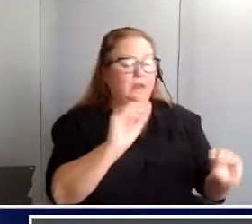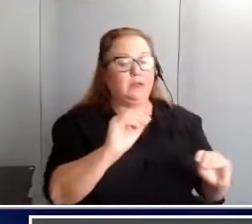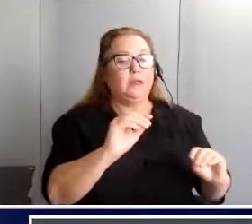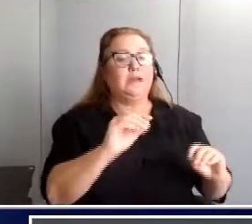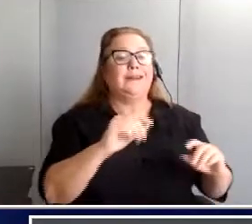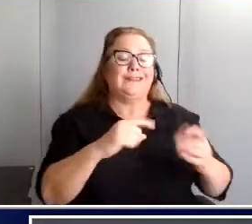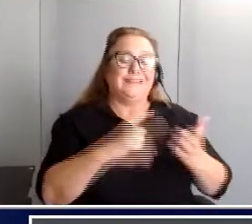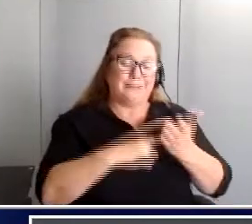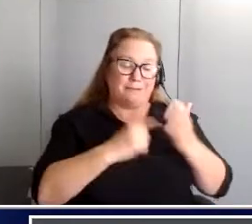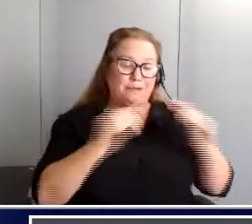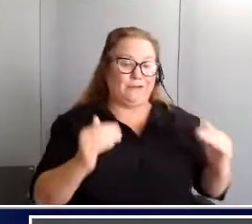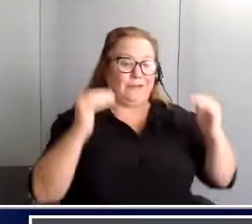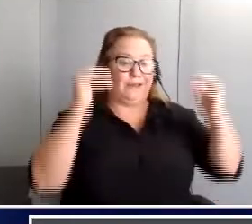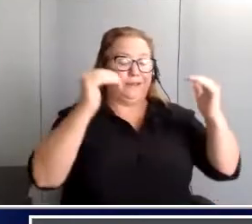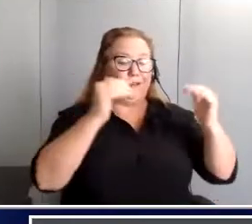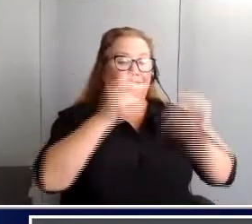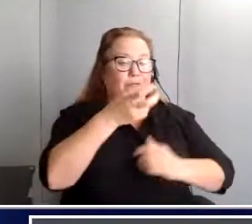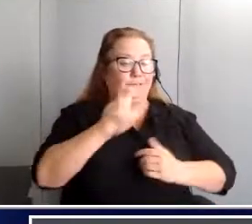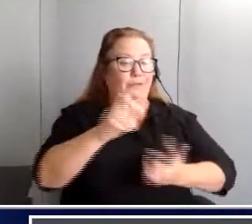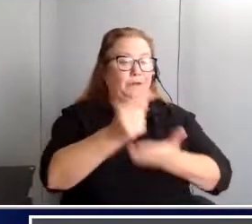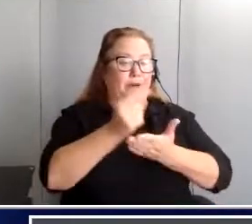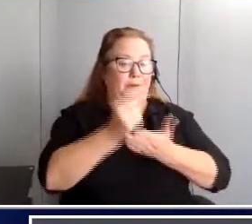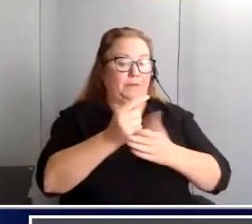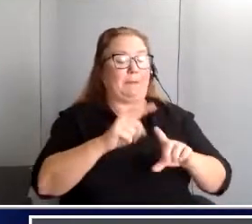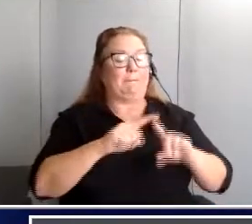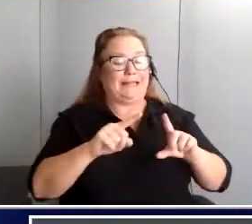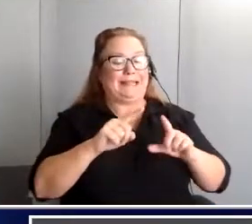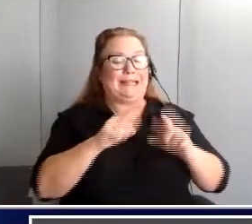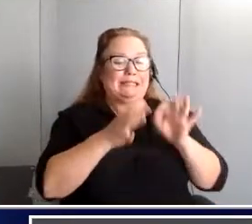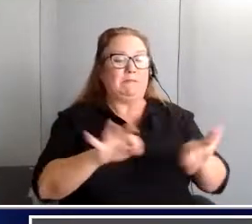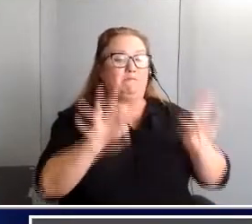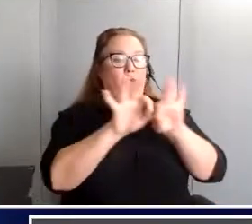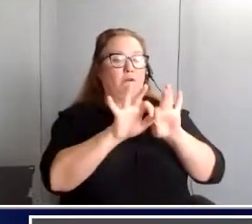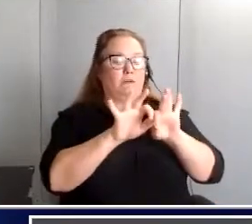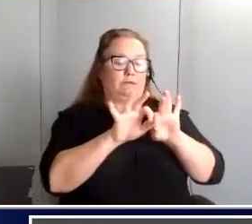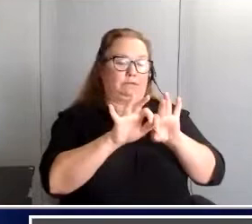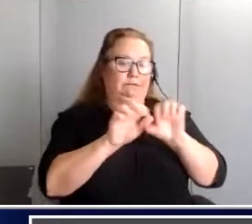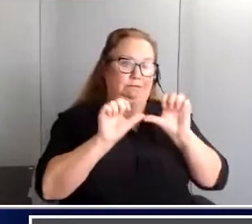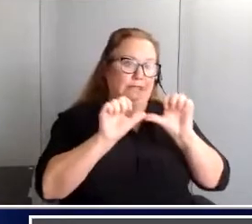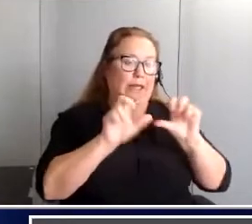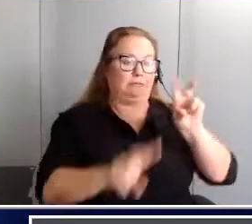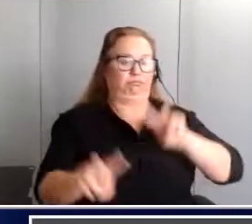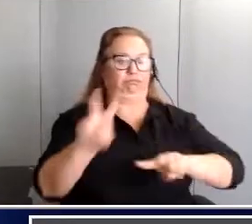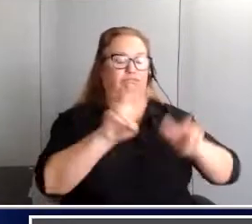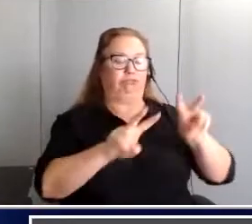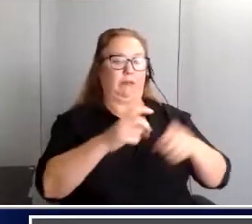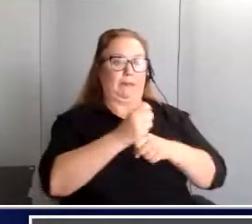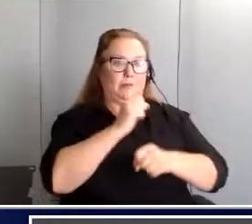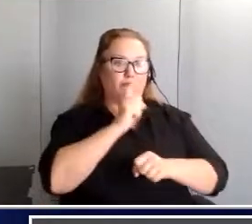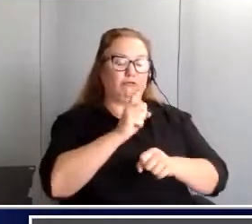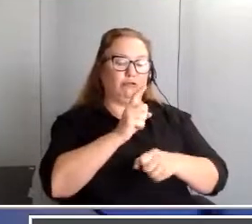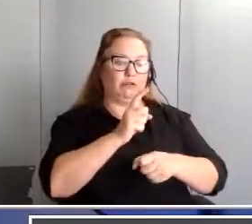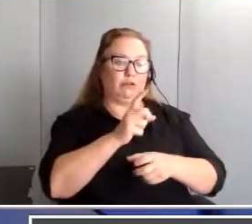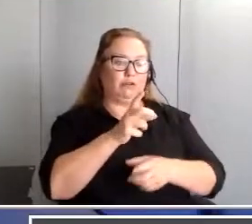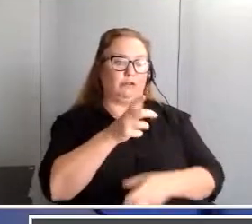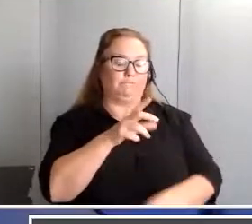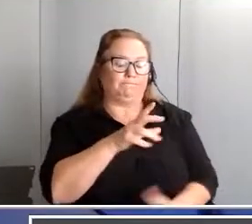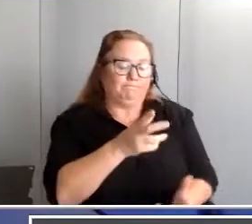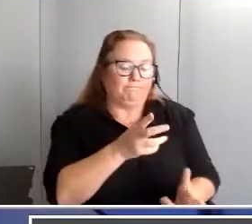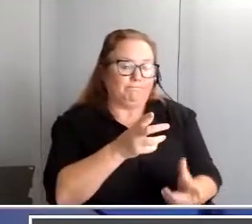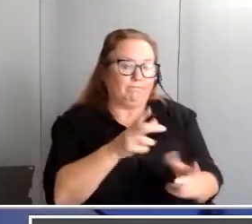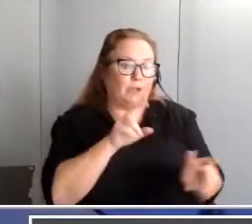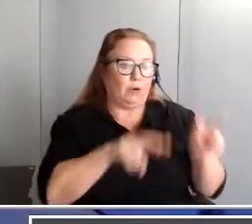to move to therapy. But the key is to be actively surveyed. And for the other folks on this call, obviously that didn't work as well.